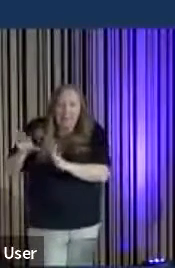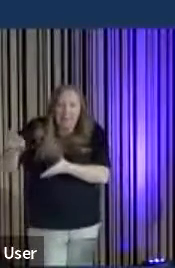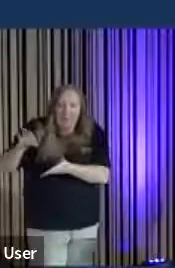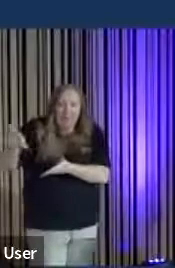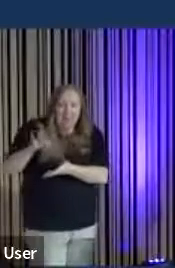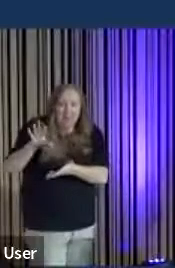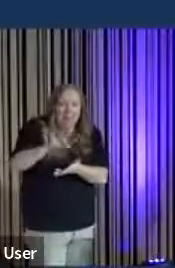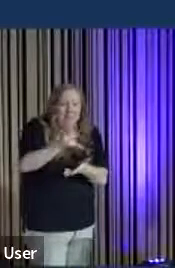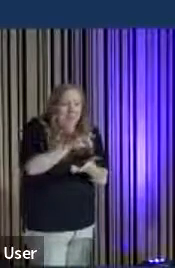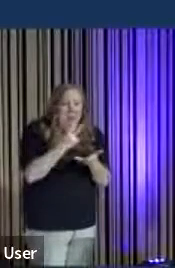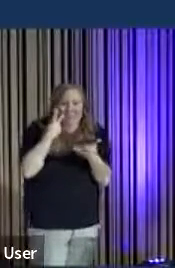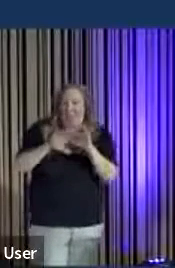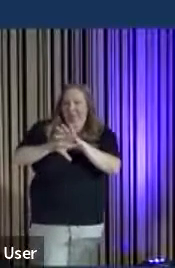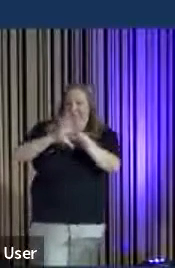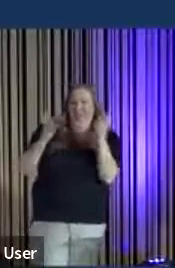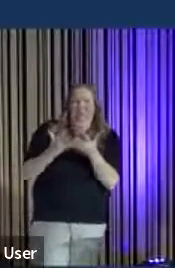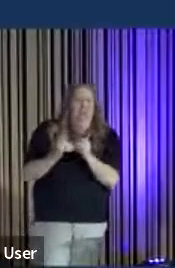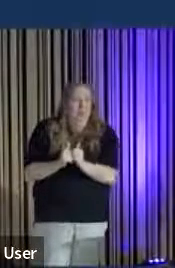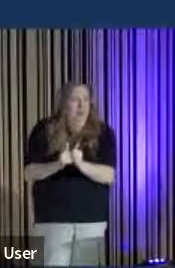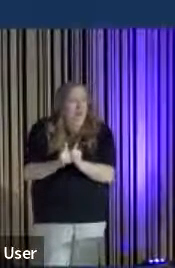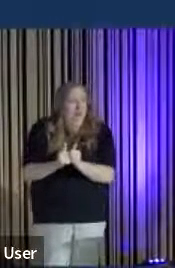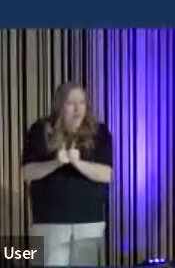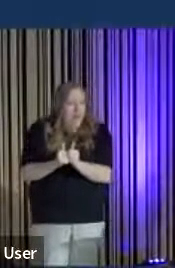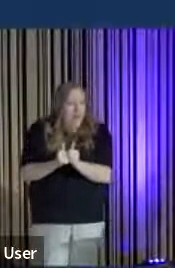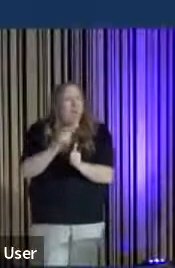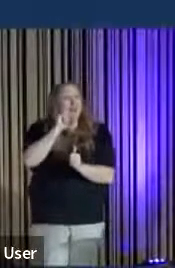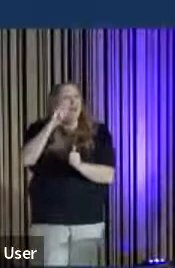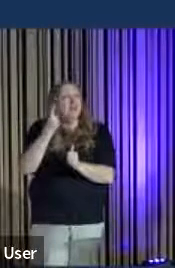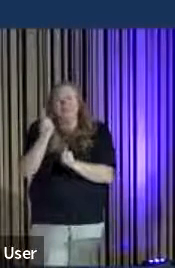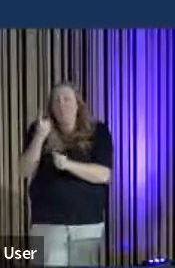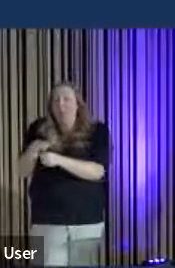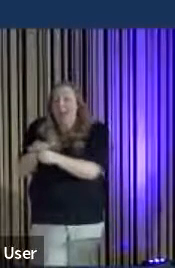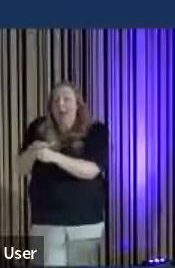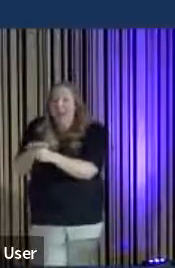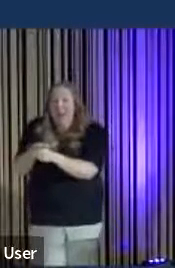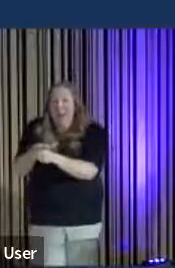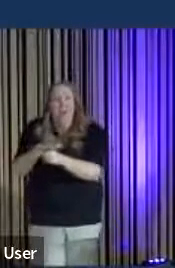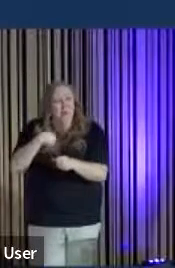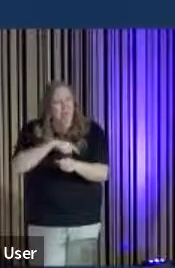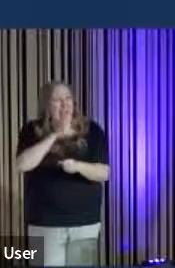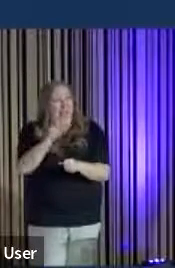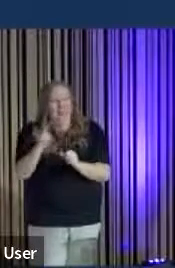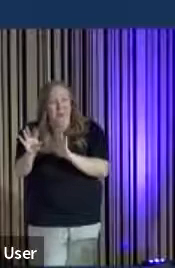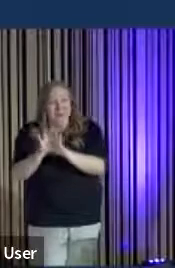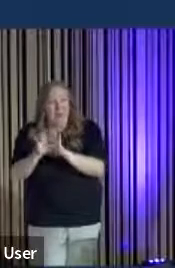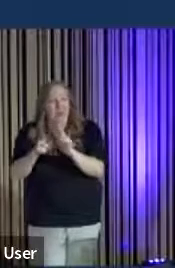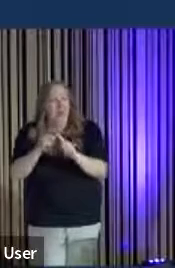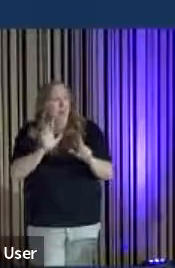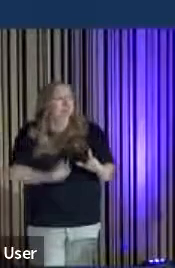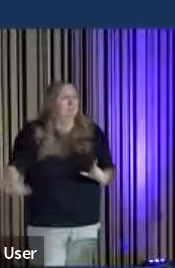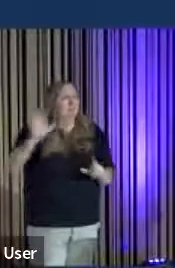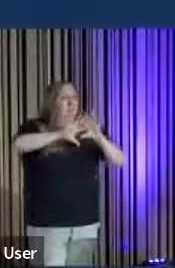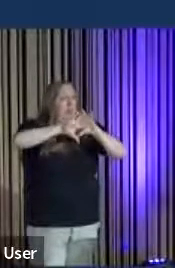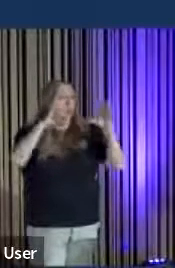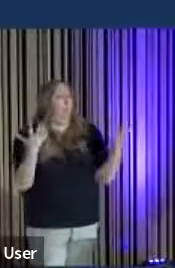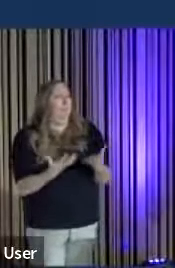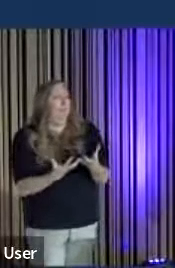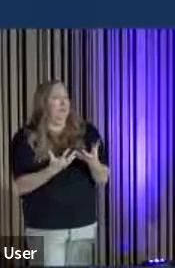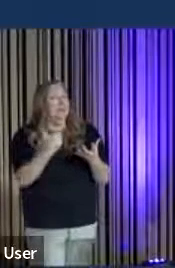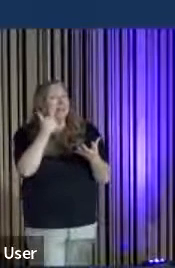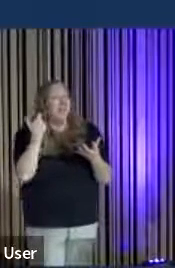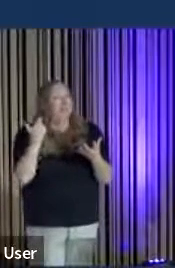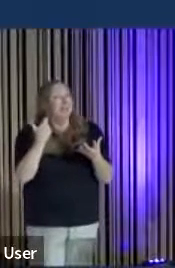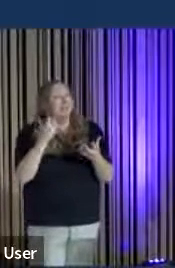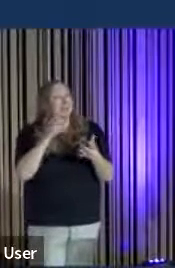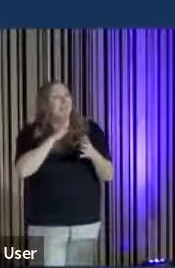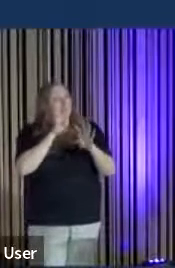together. We need to sample this globally because the ocean is connected, right? Everything can be everywhere else,